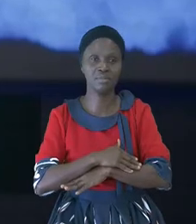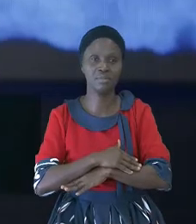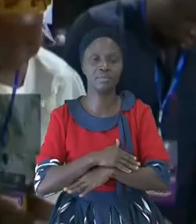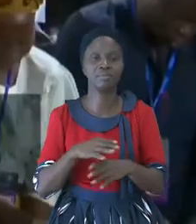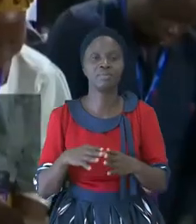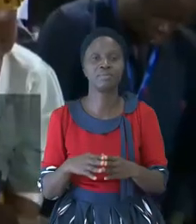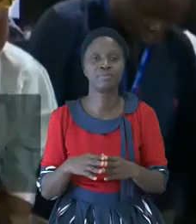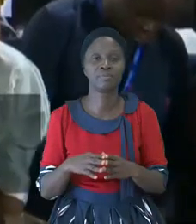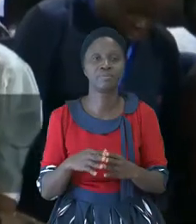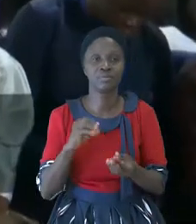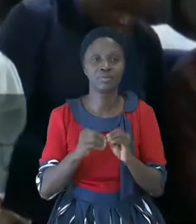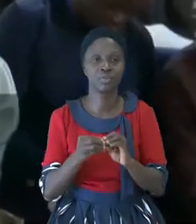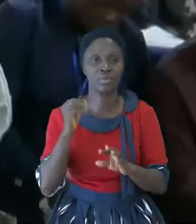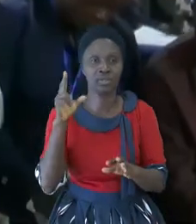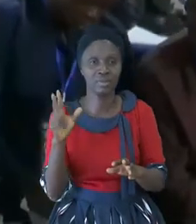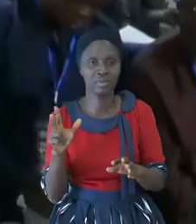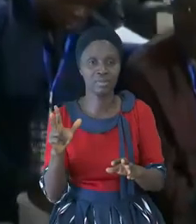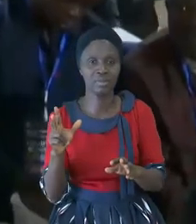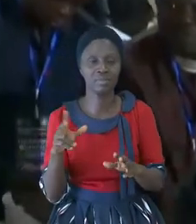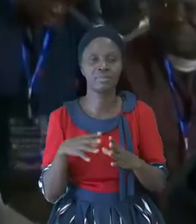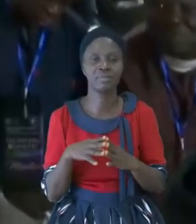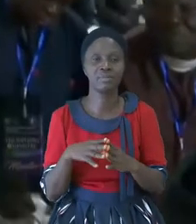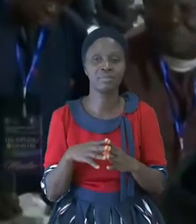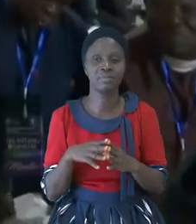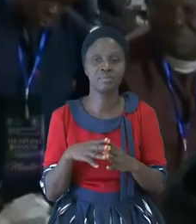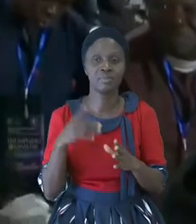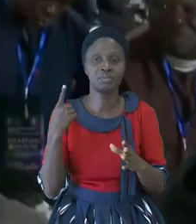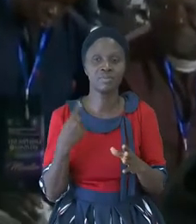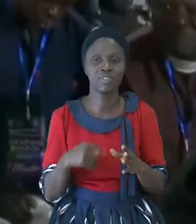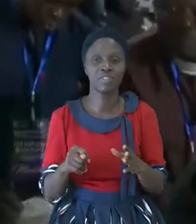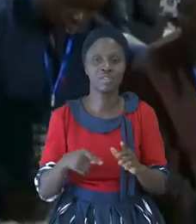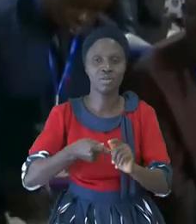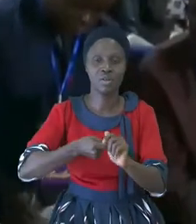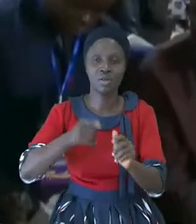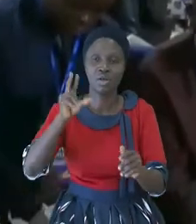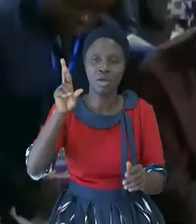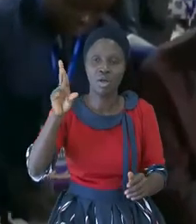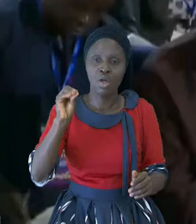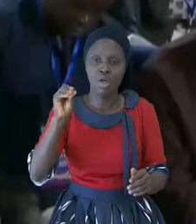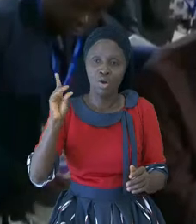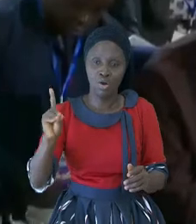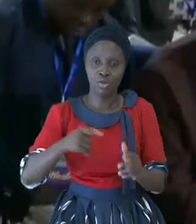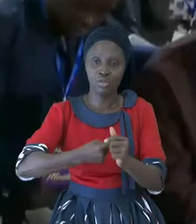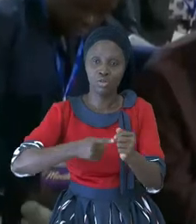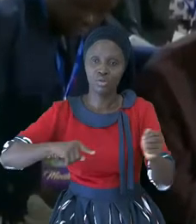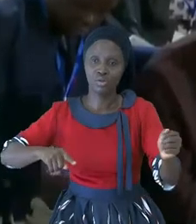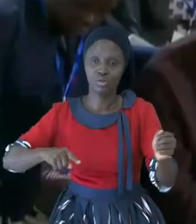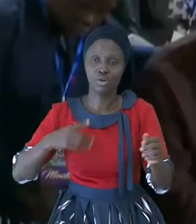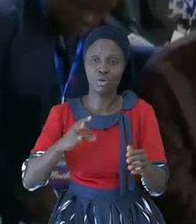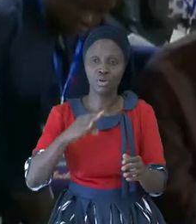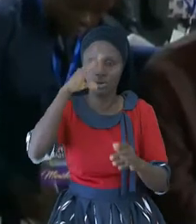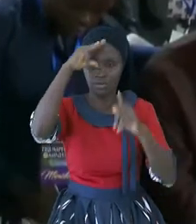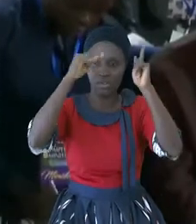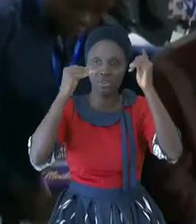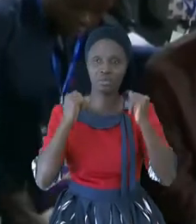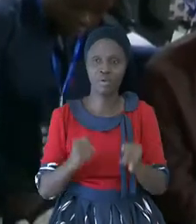three here, the rod of his power for our rescue. Look at Psalm